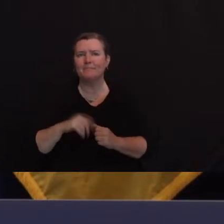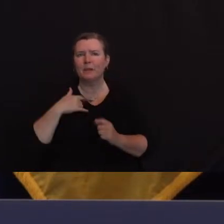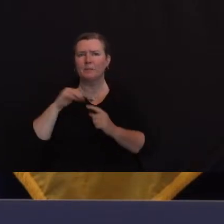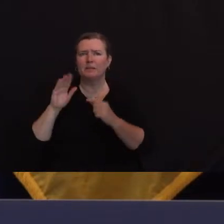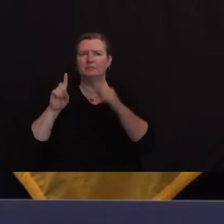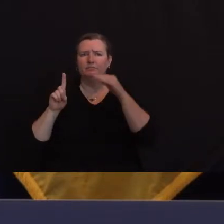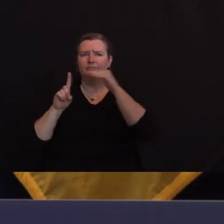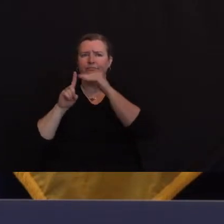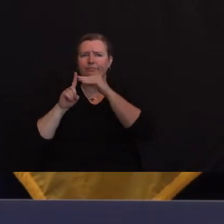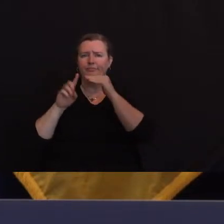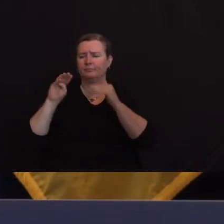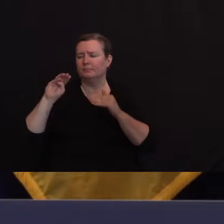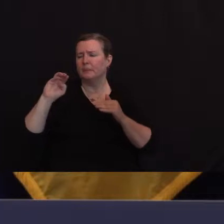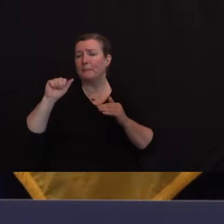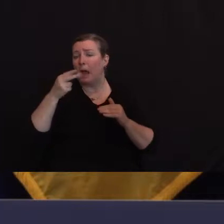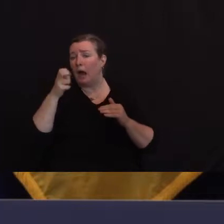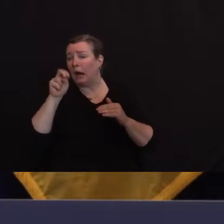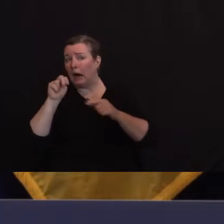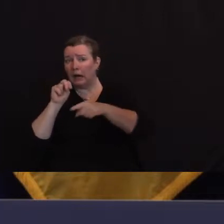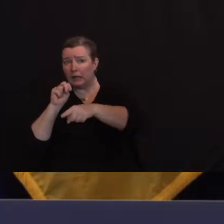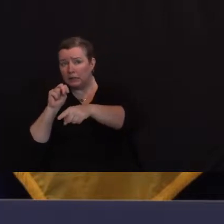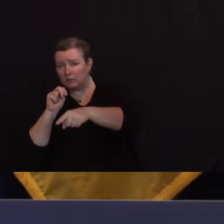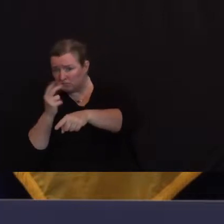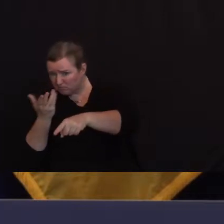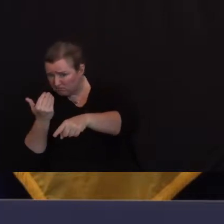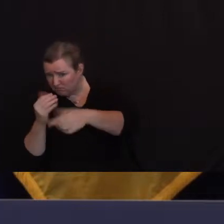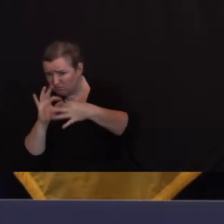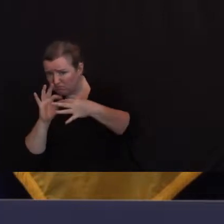Angelo may weigh in while we're still together.